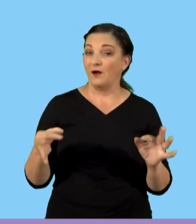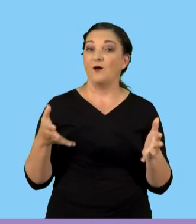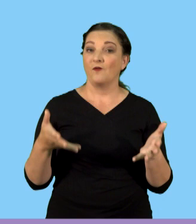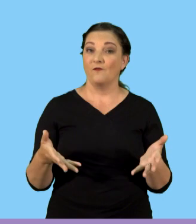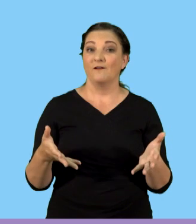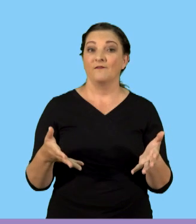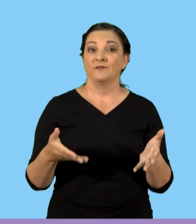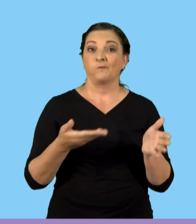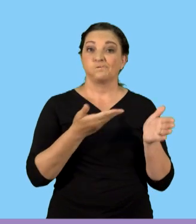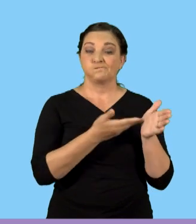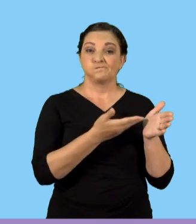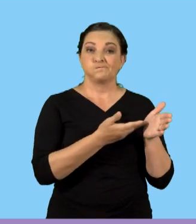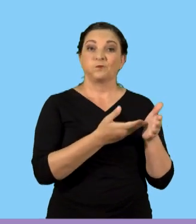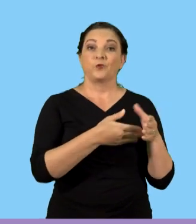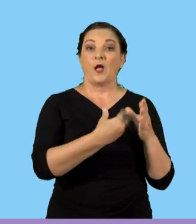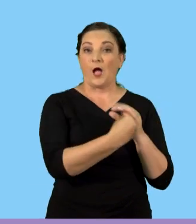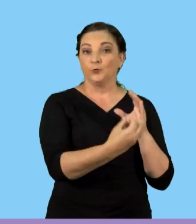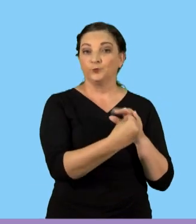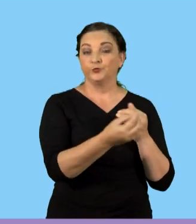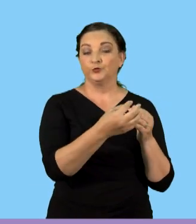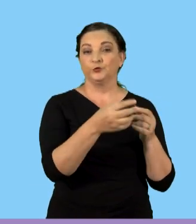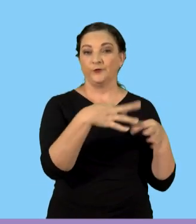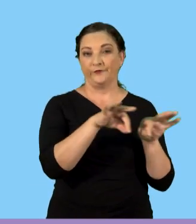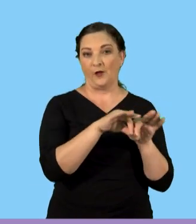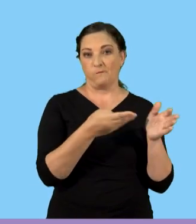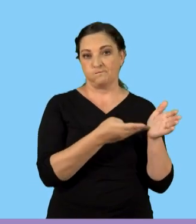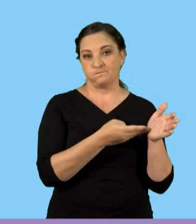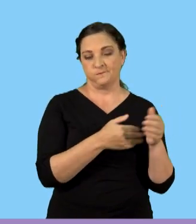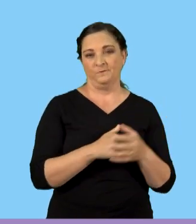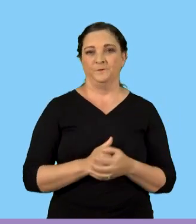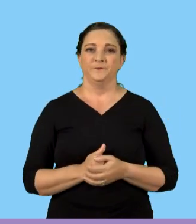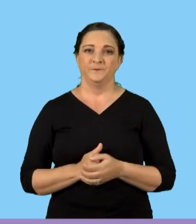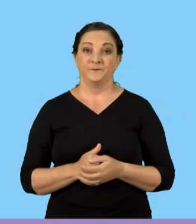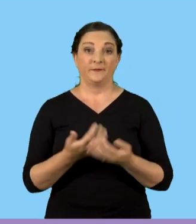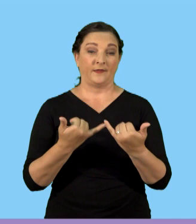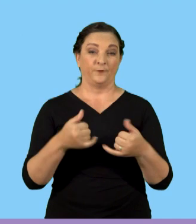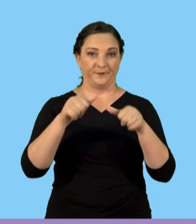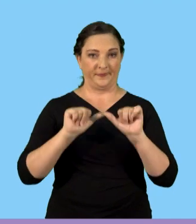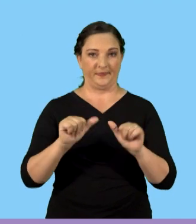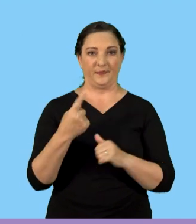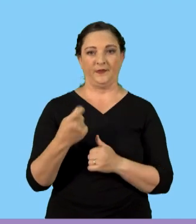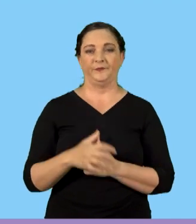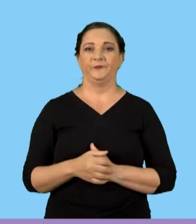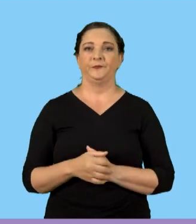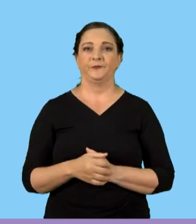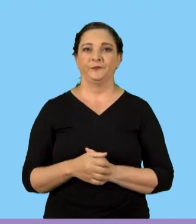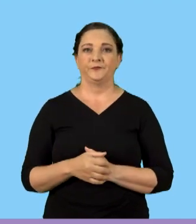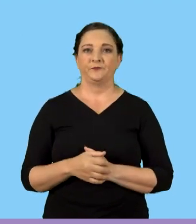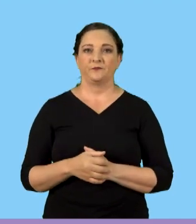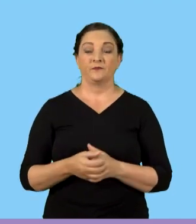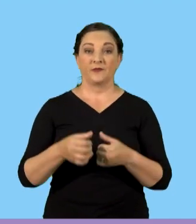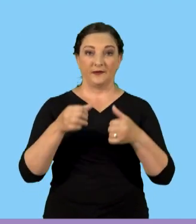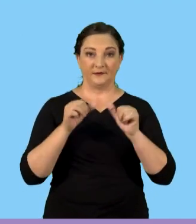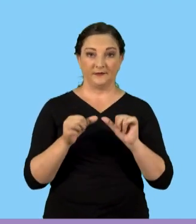for these output values that are represented here. Let's move over to the next one. So the next one